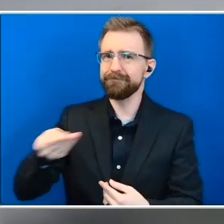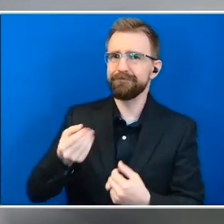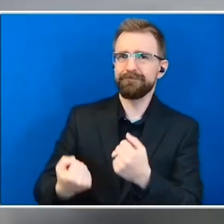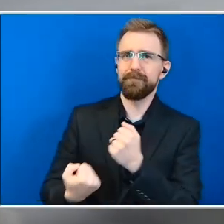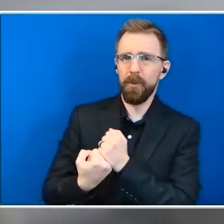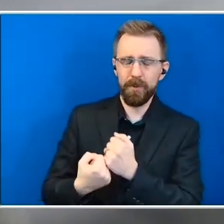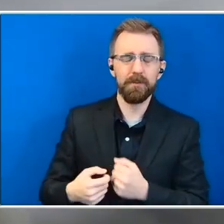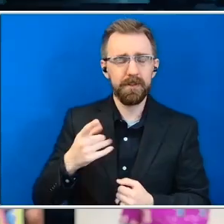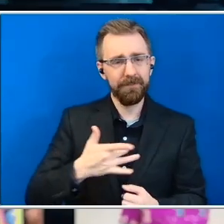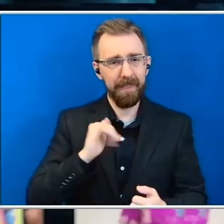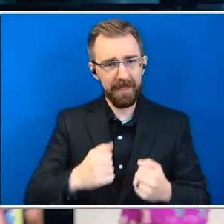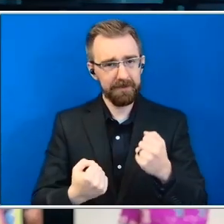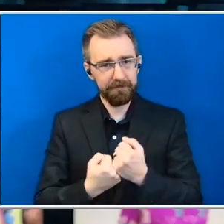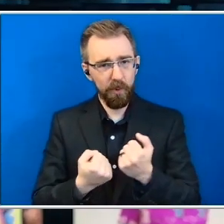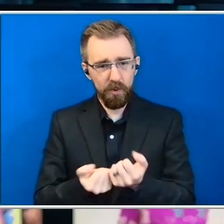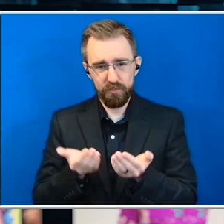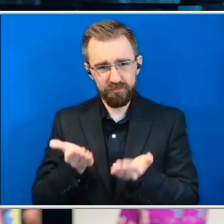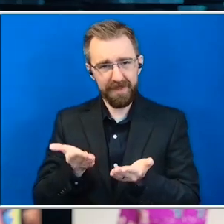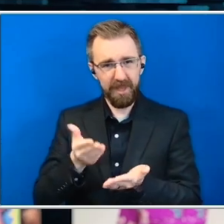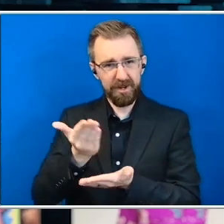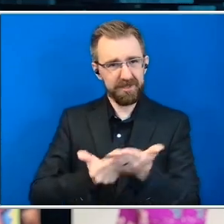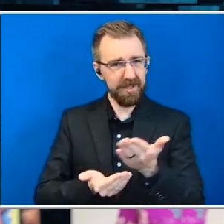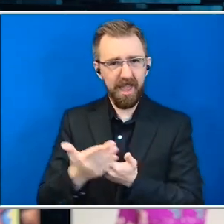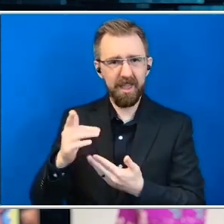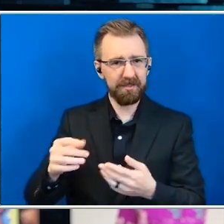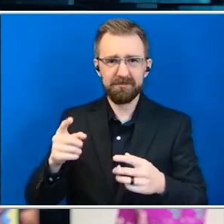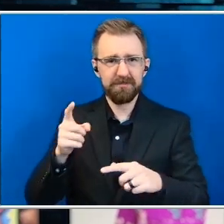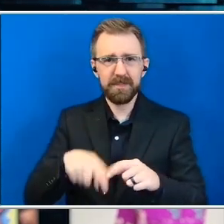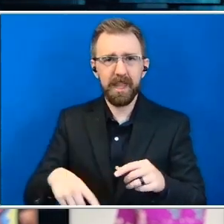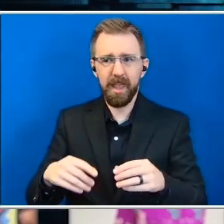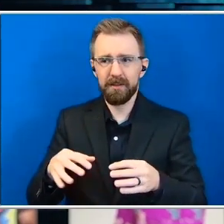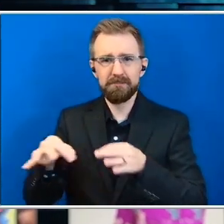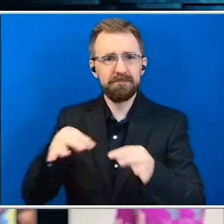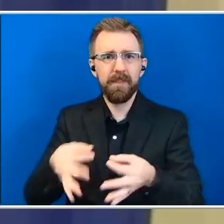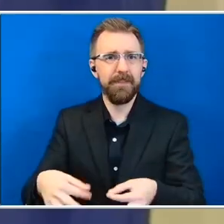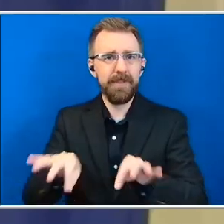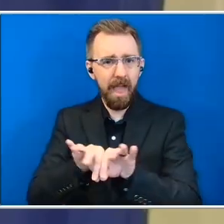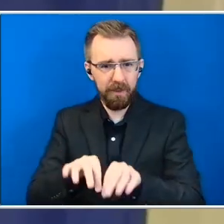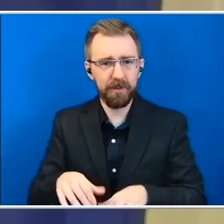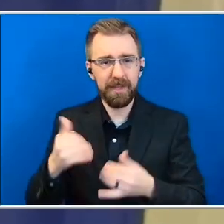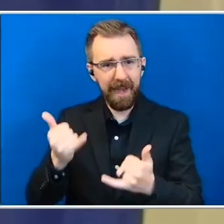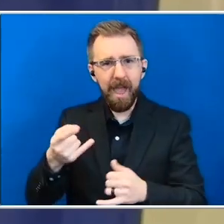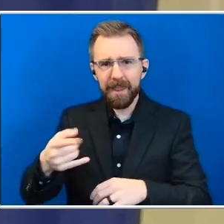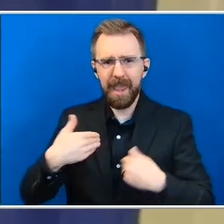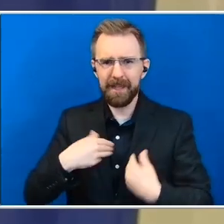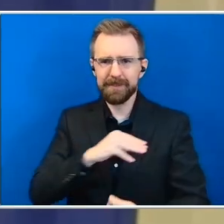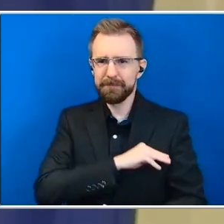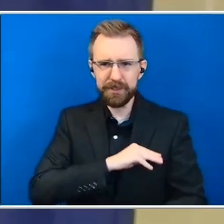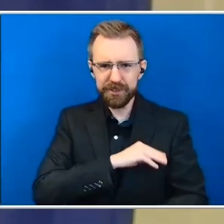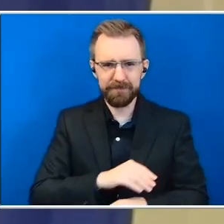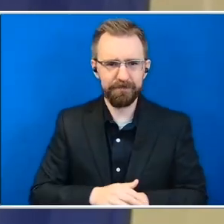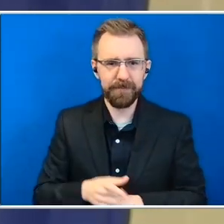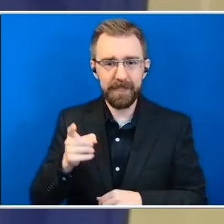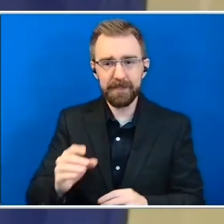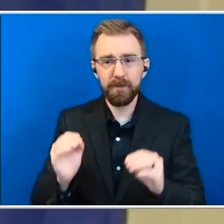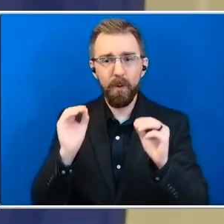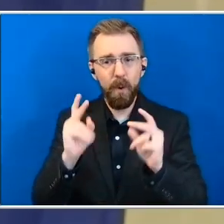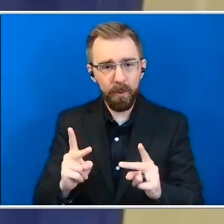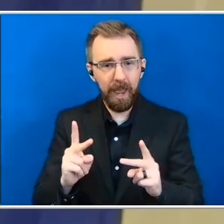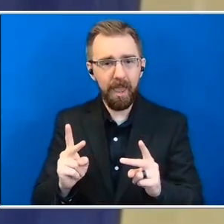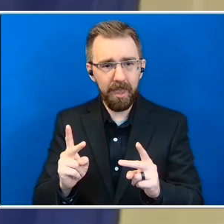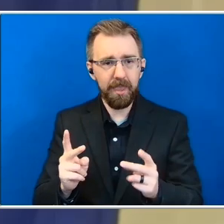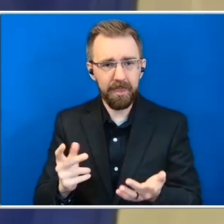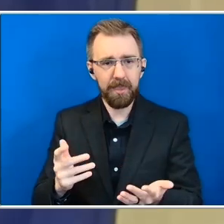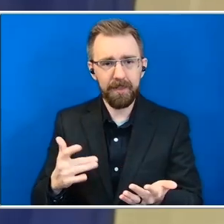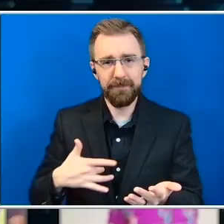was invaluable. And today, Carlos is a man on a mission. It's okay to feel like the walls